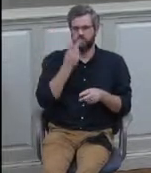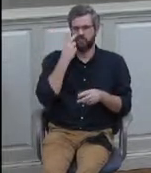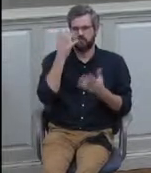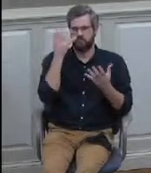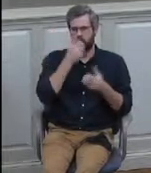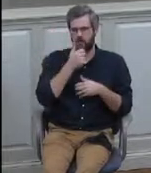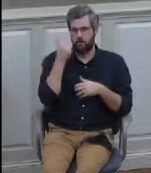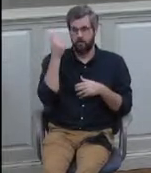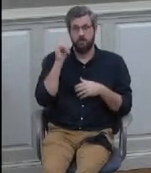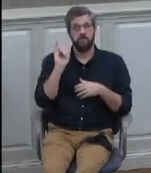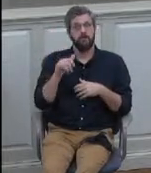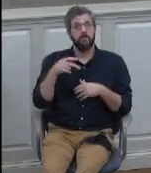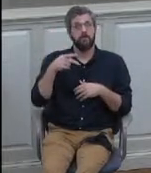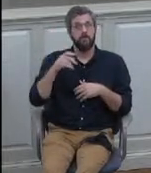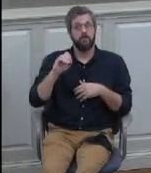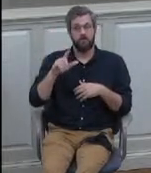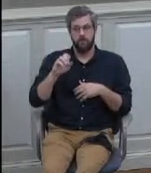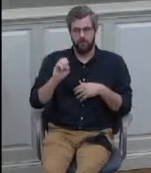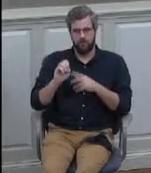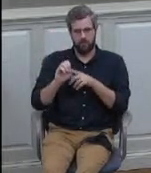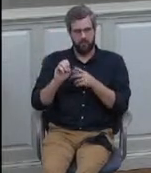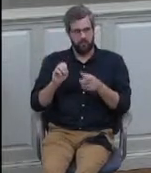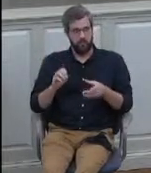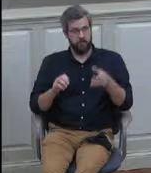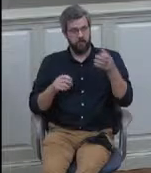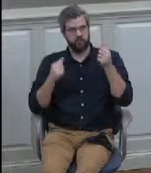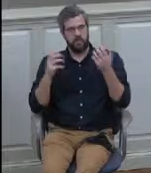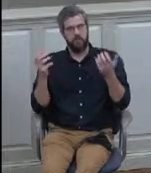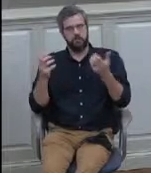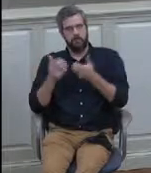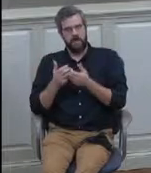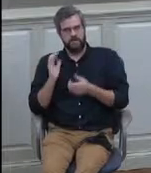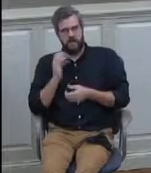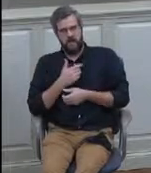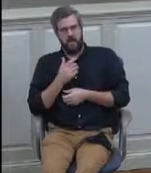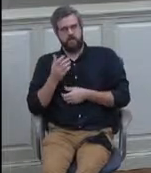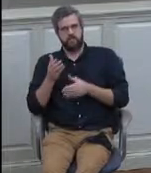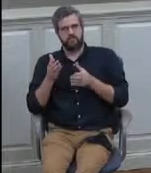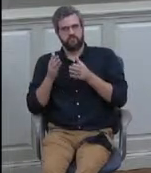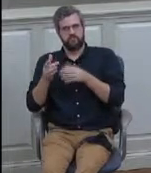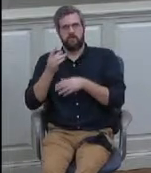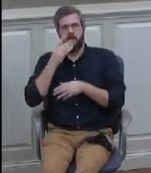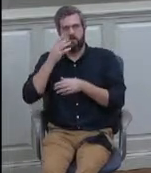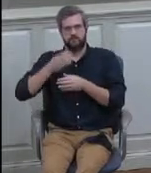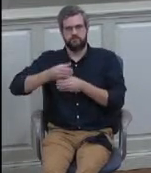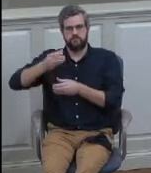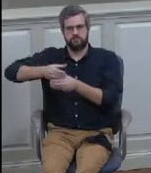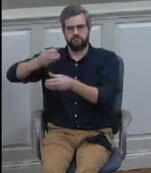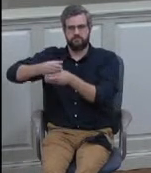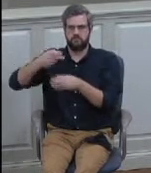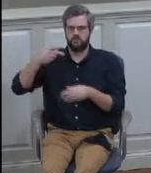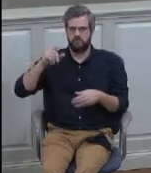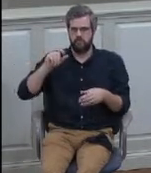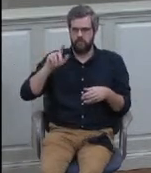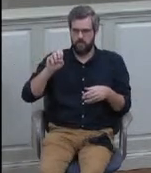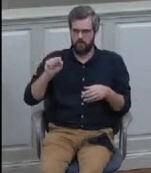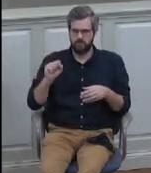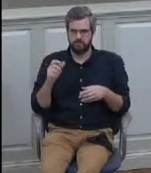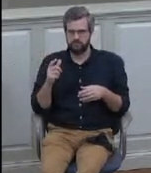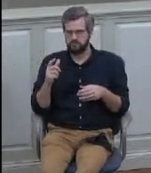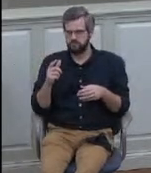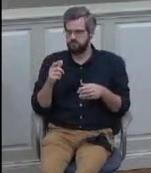it's a pole that we're trying to match the streetlight poles that we put on our new streetscape sections as closely as we